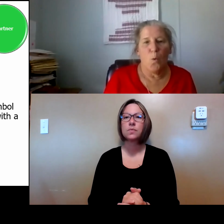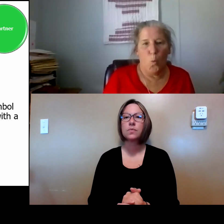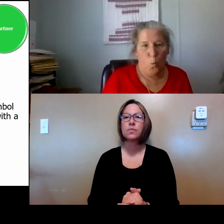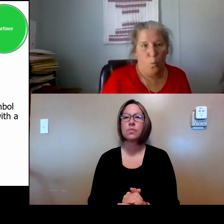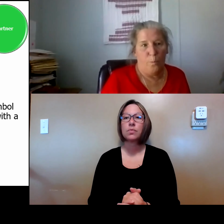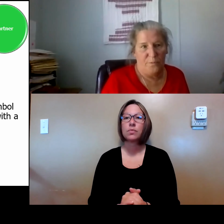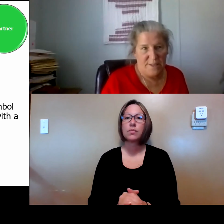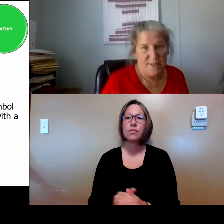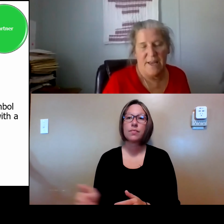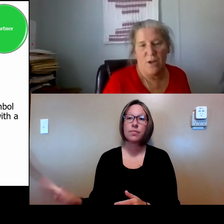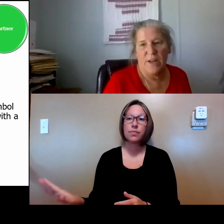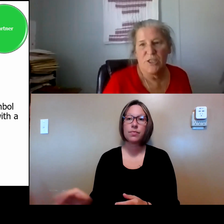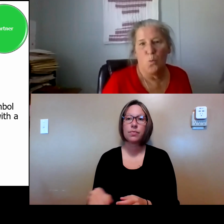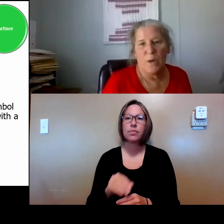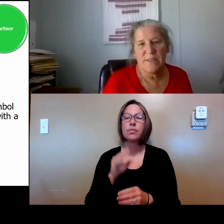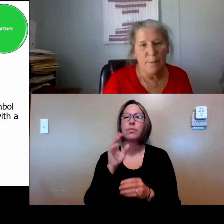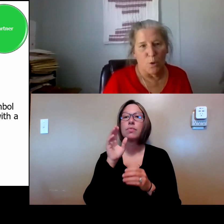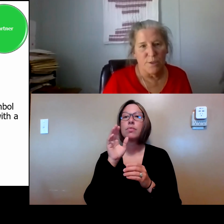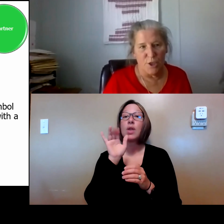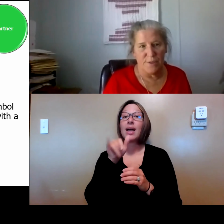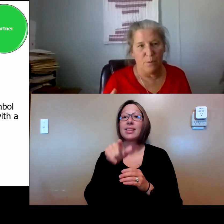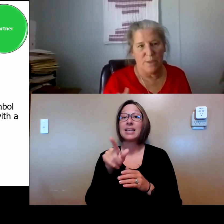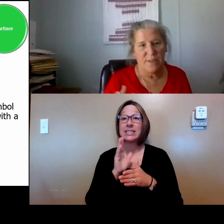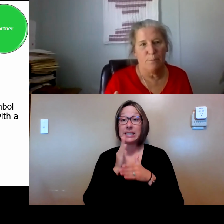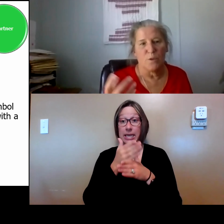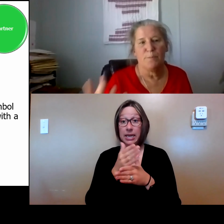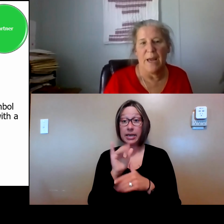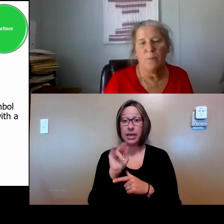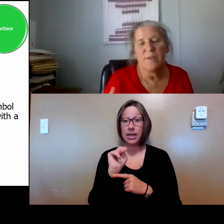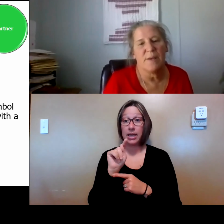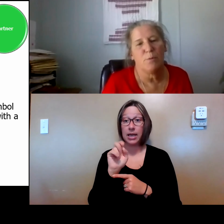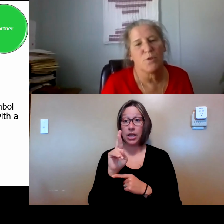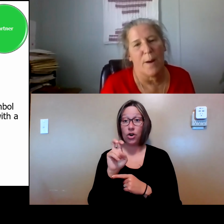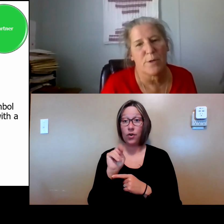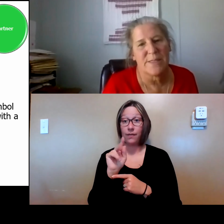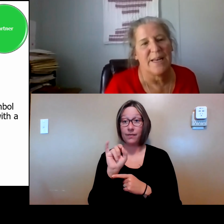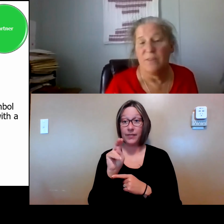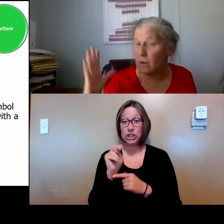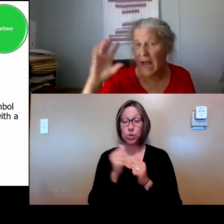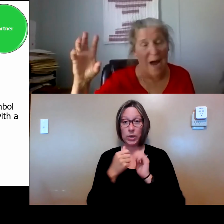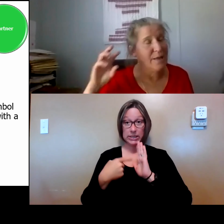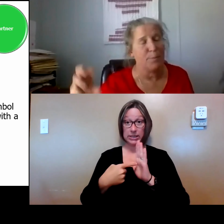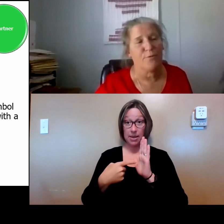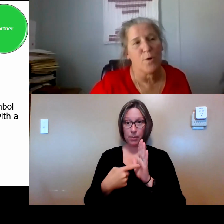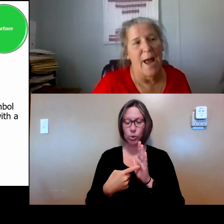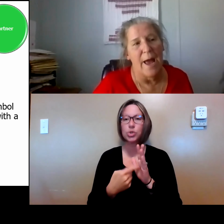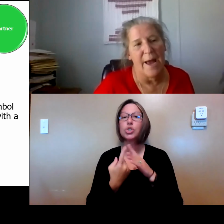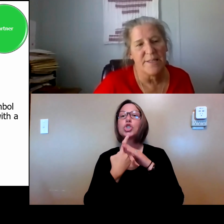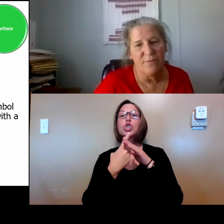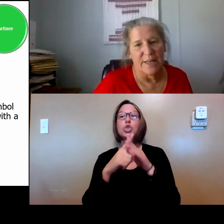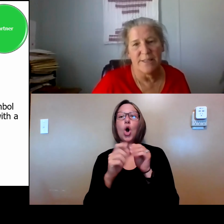Then this is the intervention with symbols, using with symbols. Begin with the symbols representing those highly